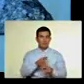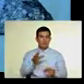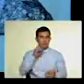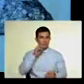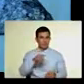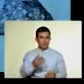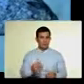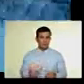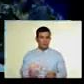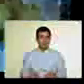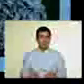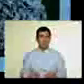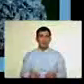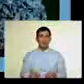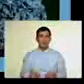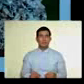oldingiz.